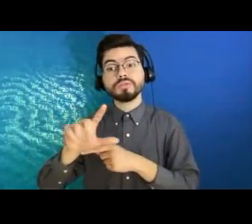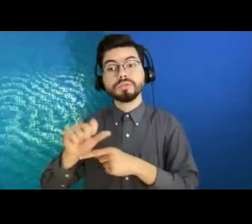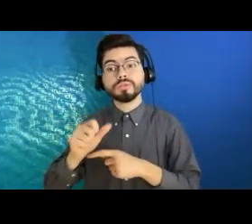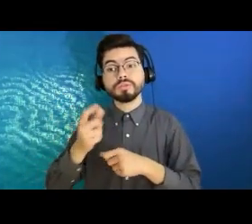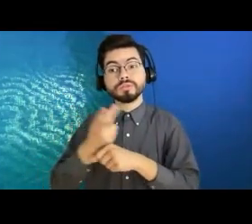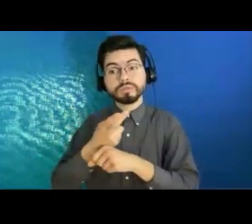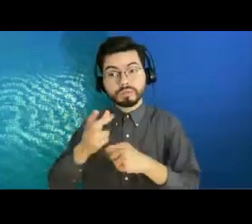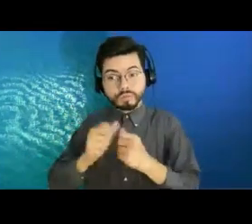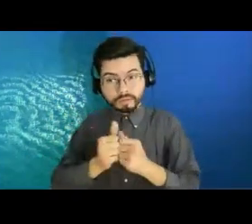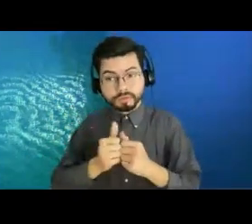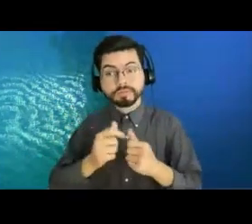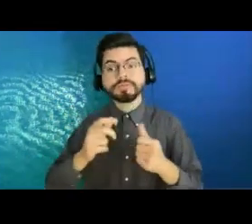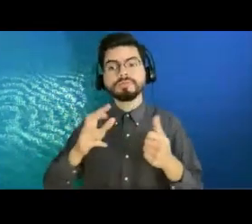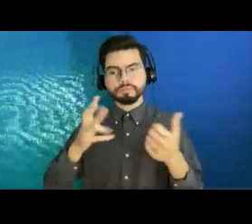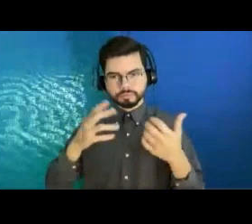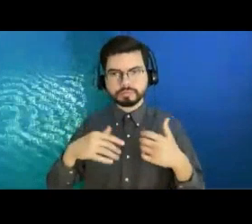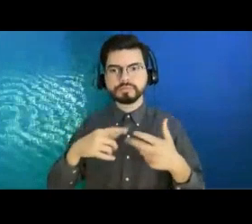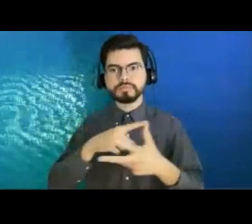herd,